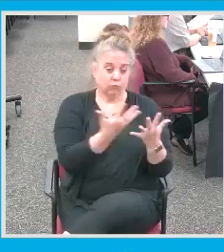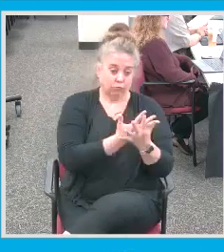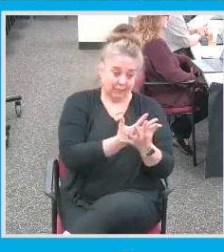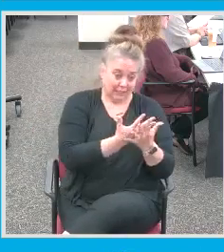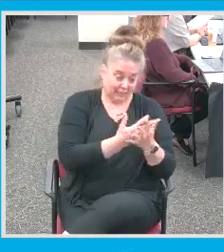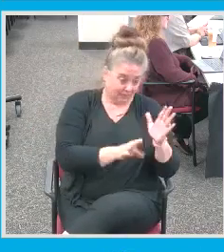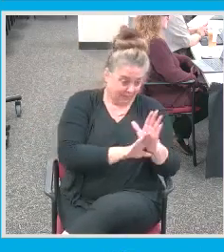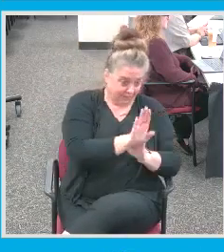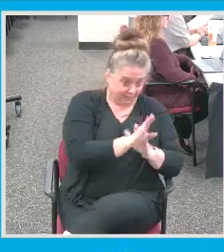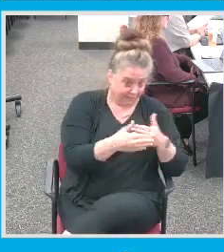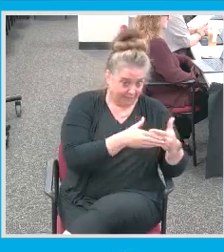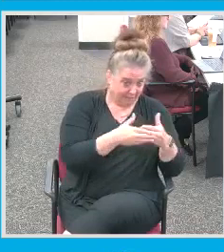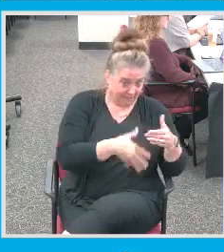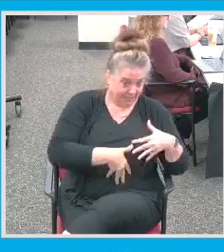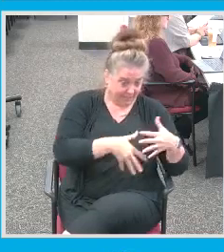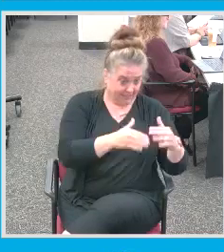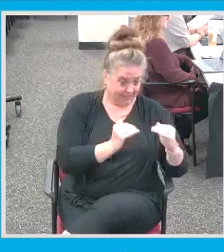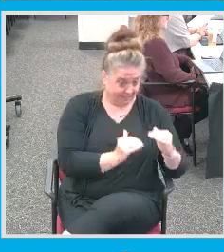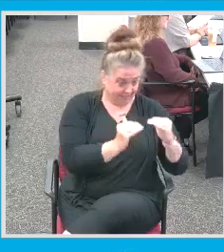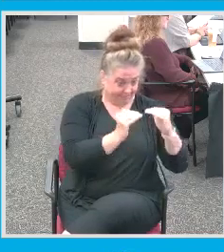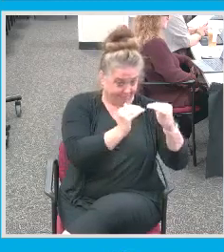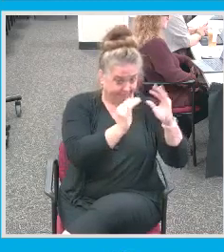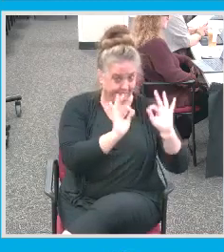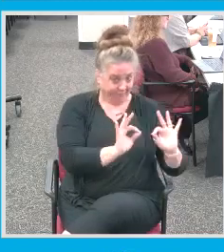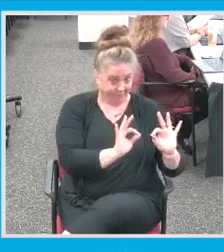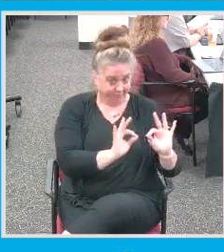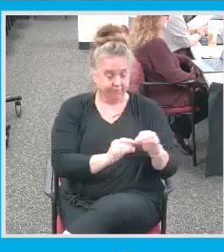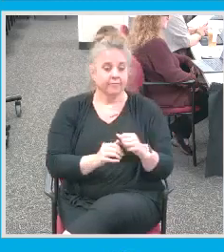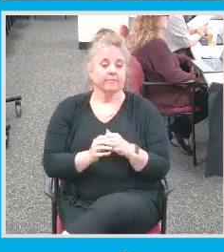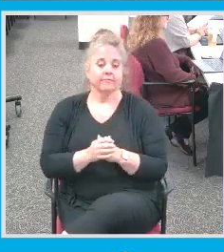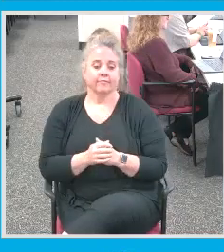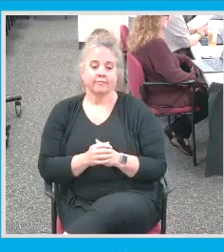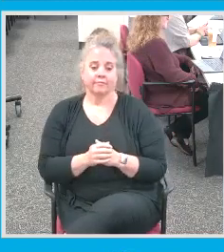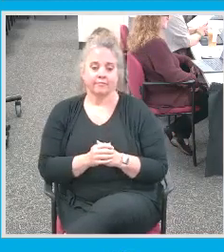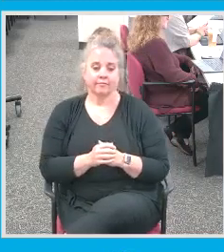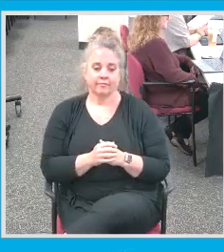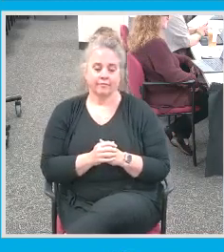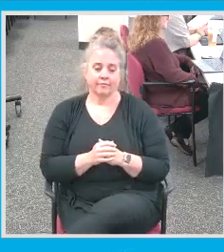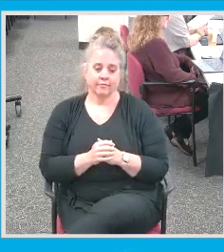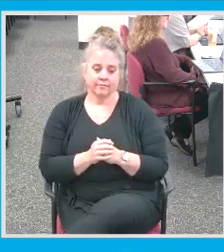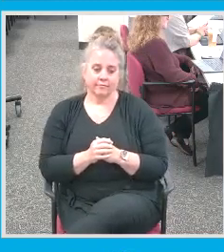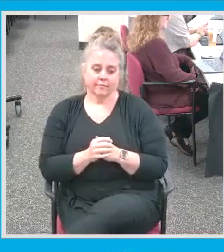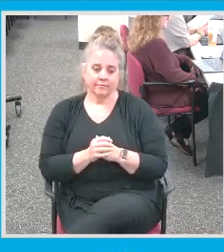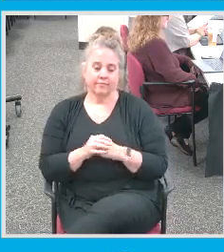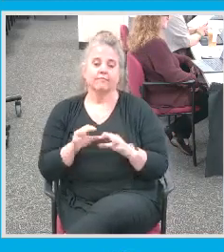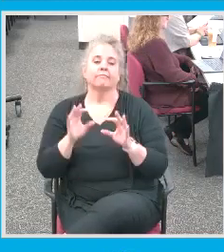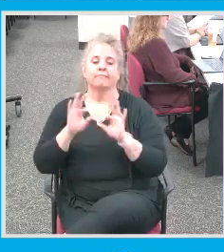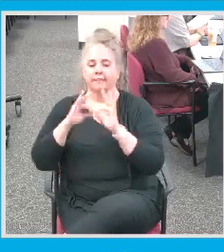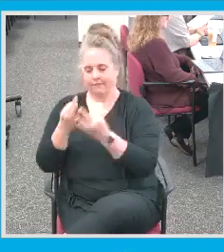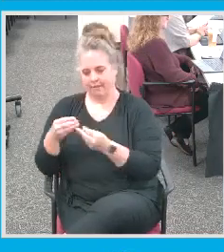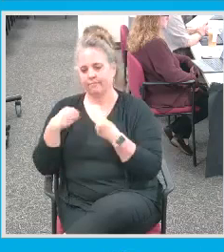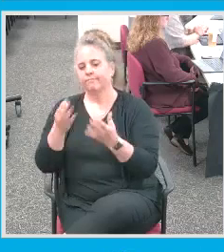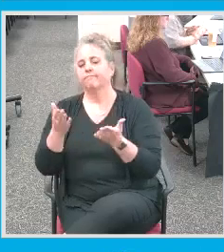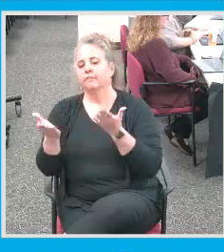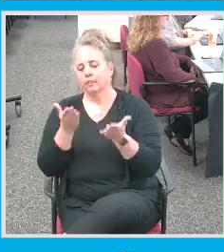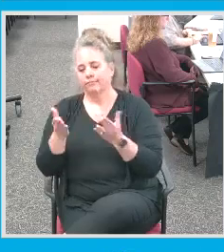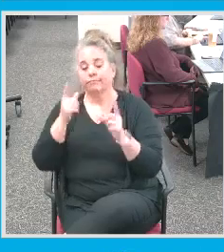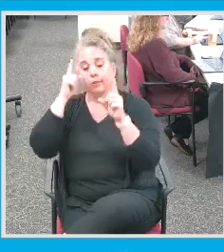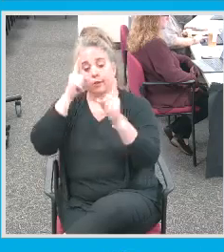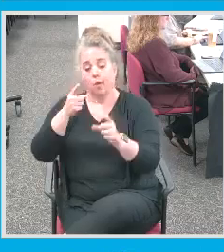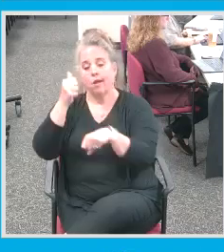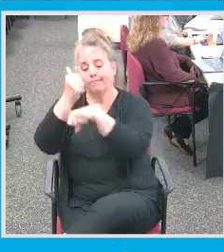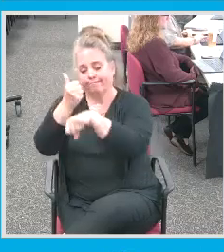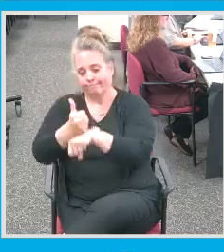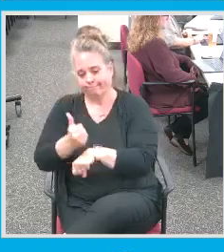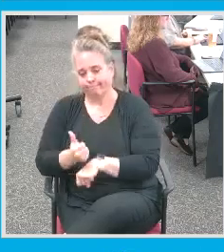milestones. And we improve economic self-sufficiency of our families, including supporting goal setting around education, employment, and